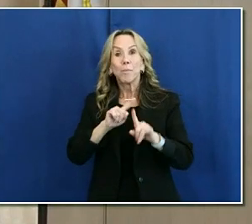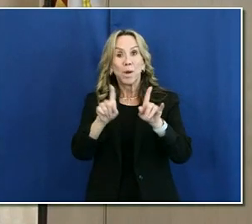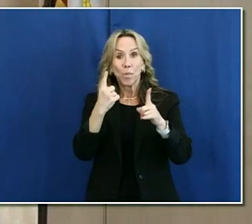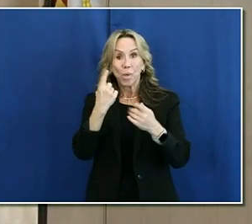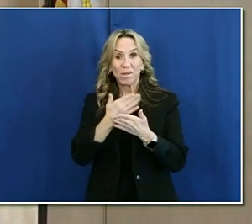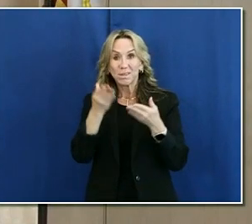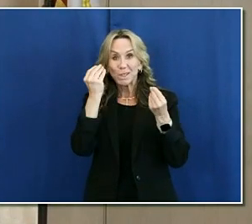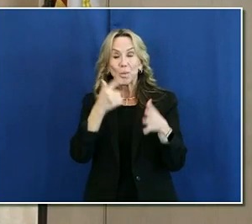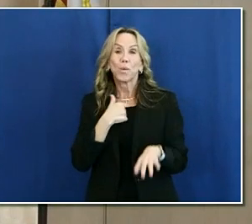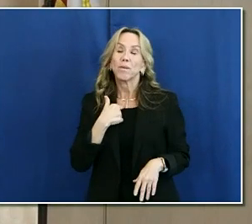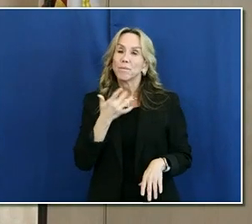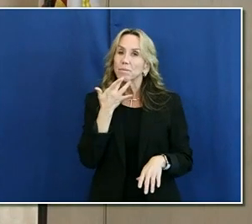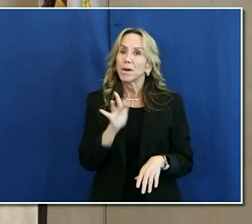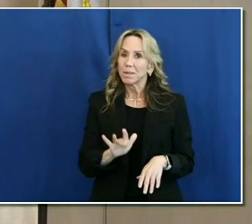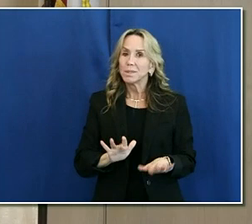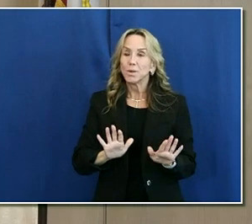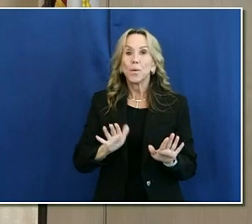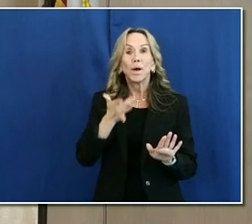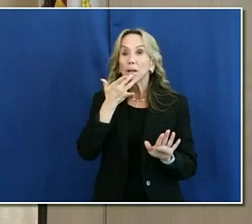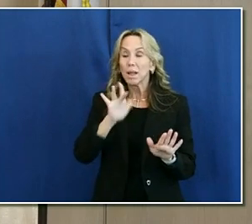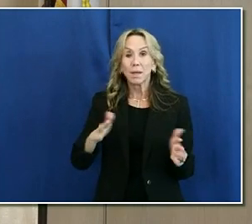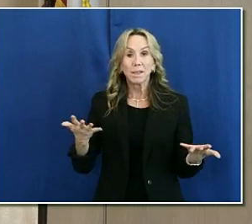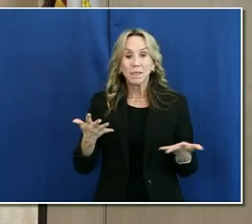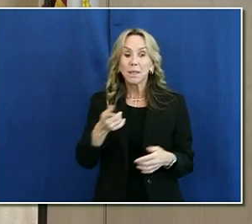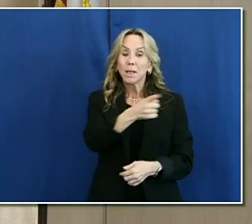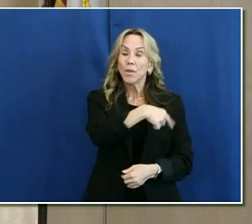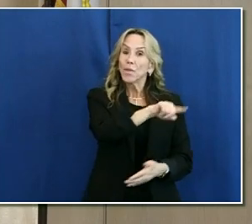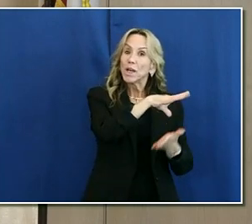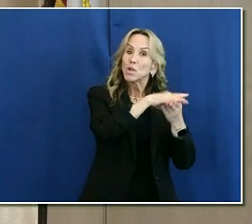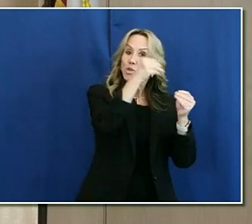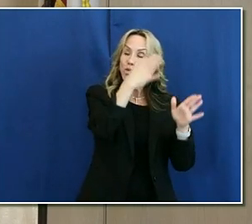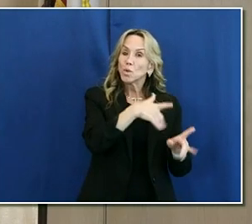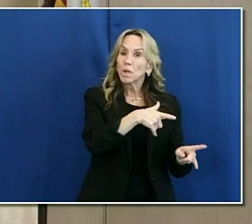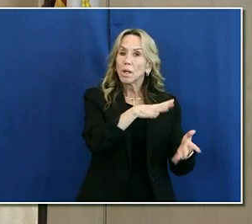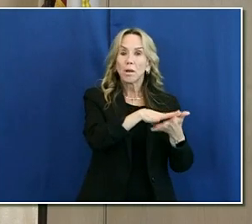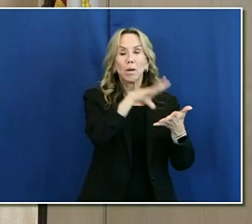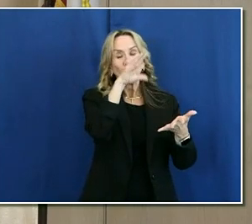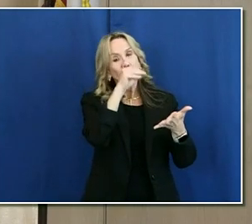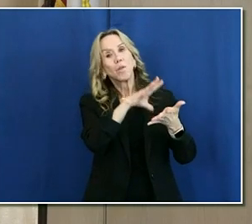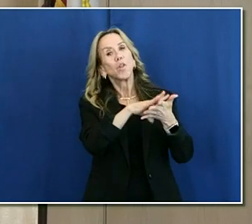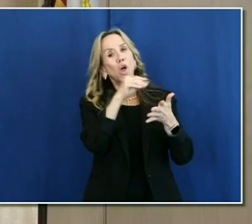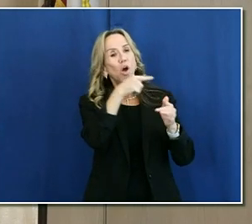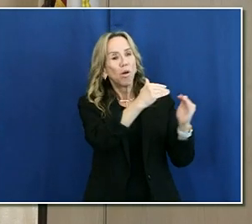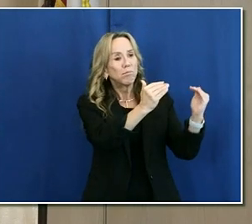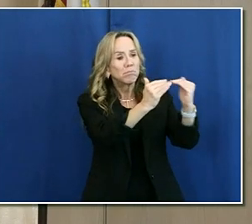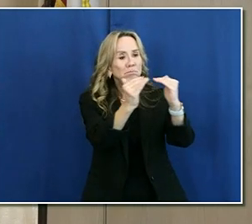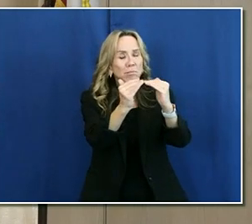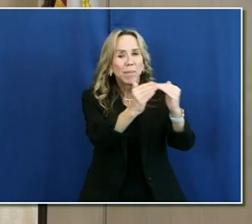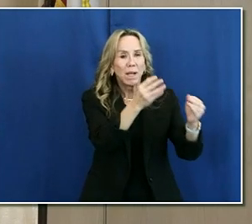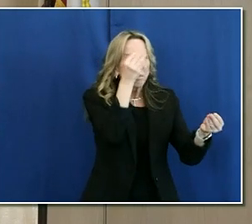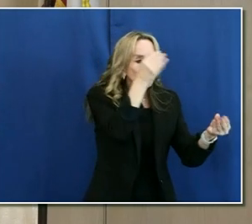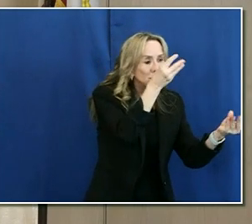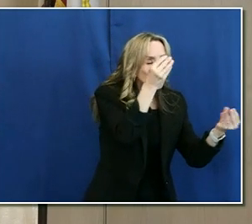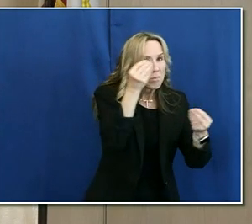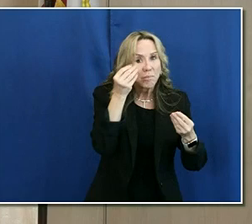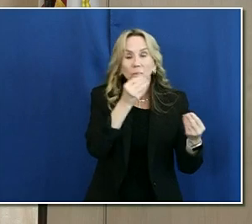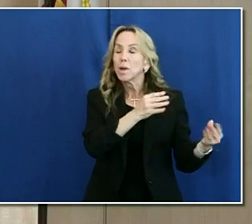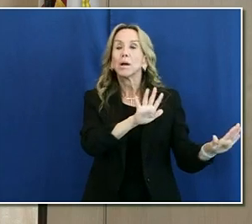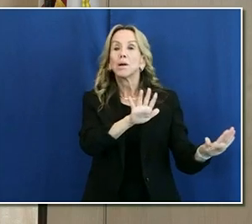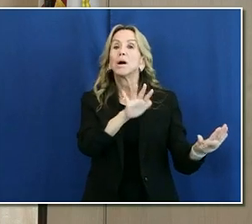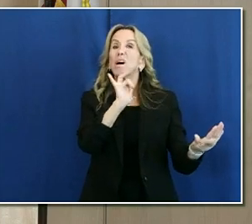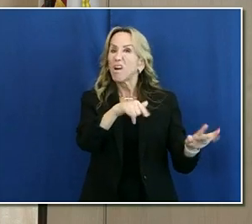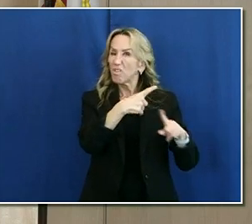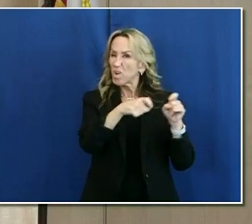fortunate is that a number of our students, as they learn from their fellow students that they are tested positive, have